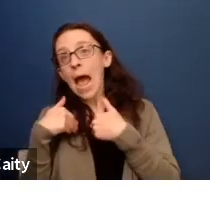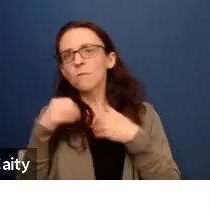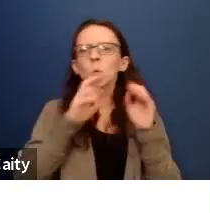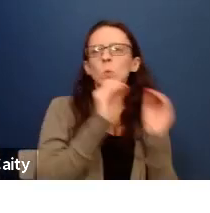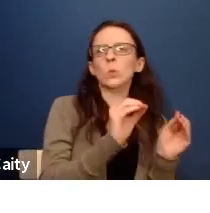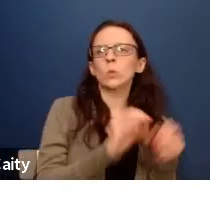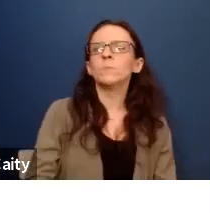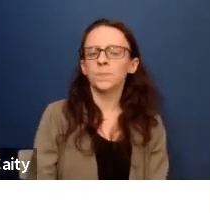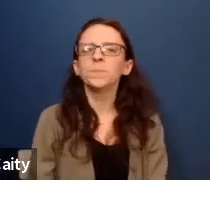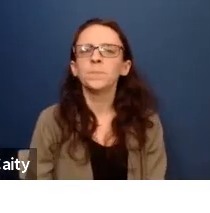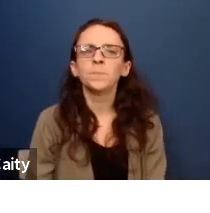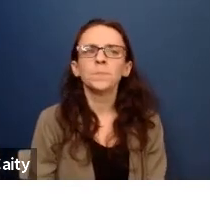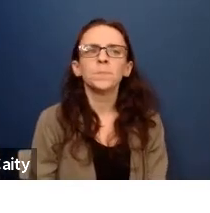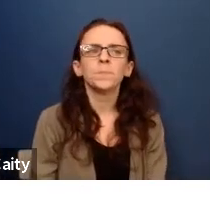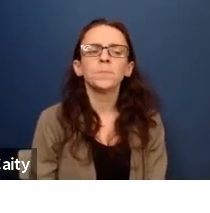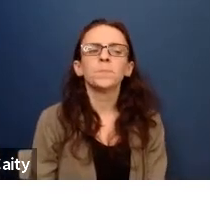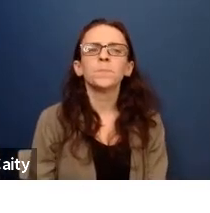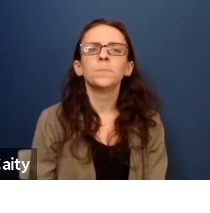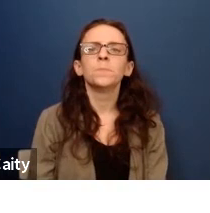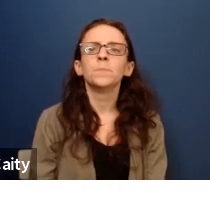If students have an IEP or not.